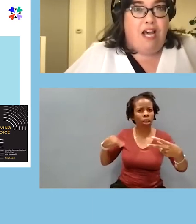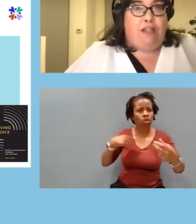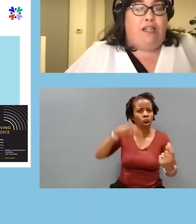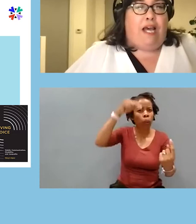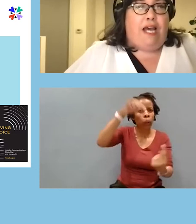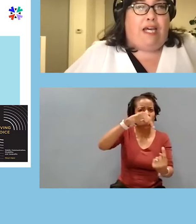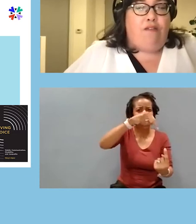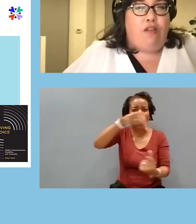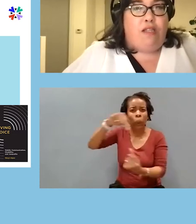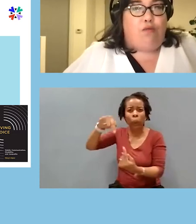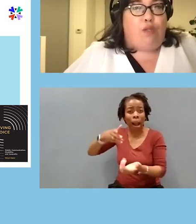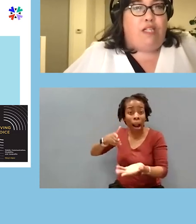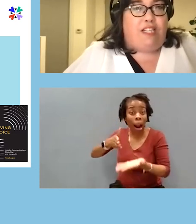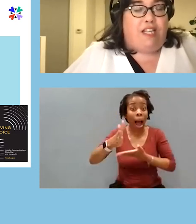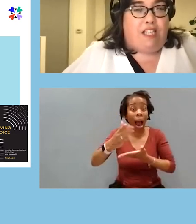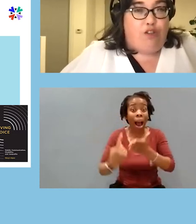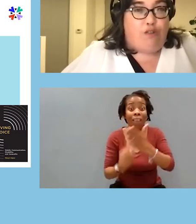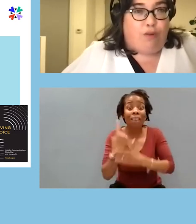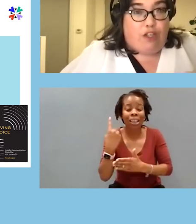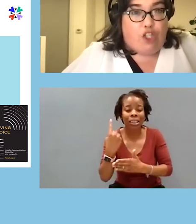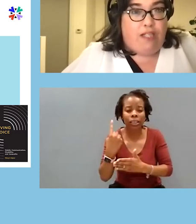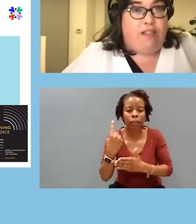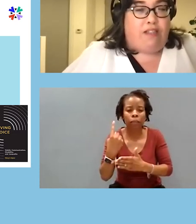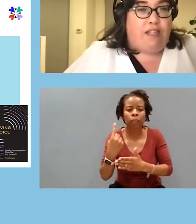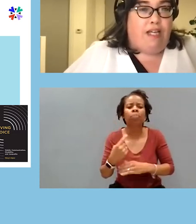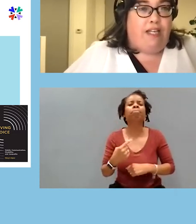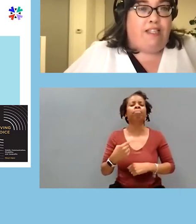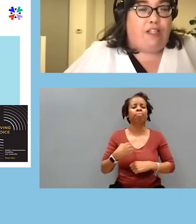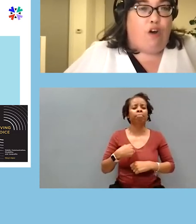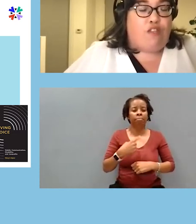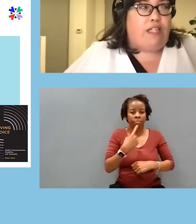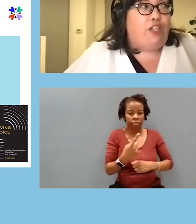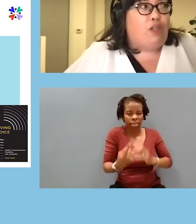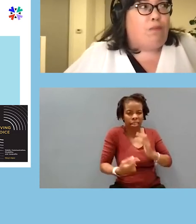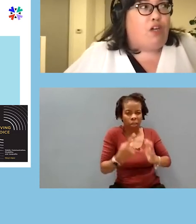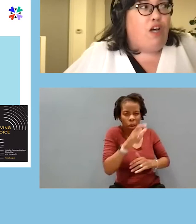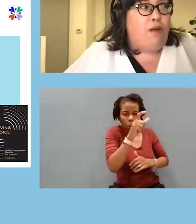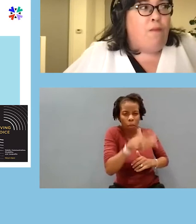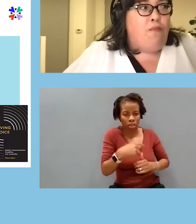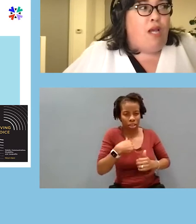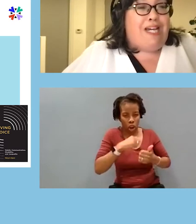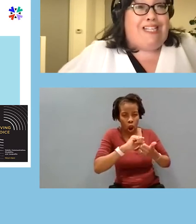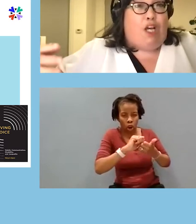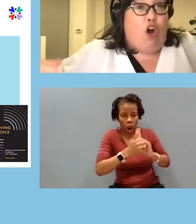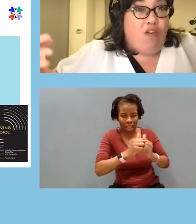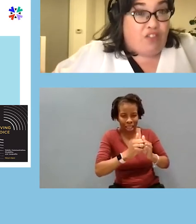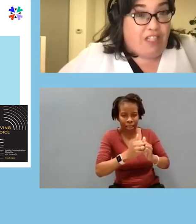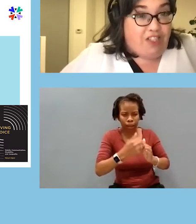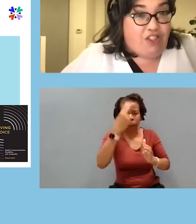Gorkin, and Kevin really is central, like Shannon tonight, in this conversation, because